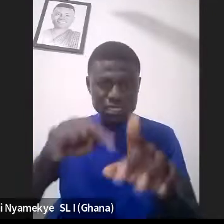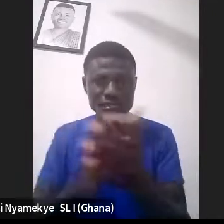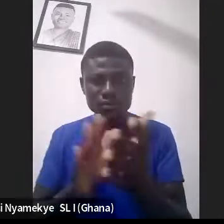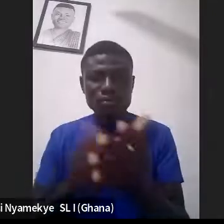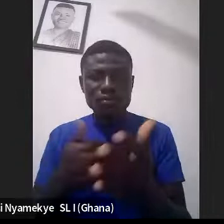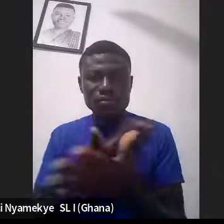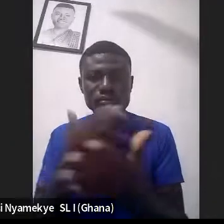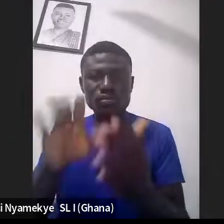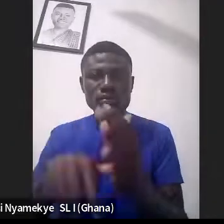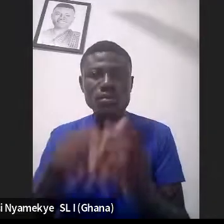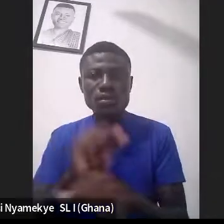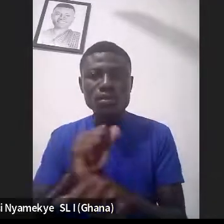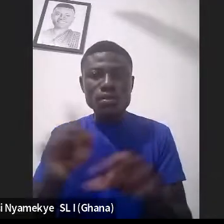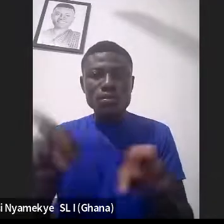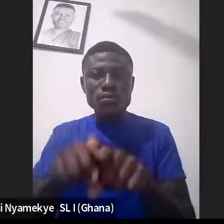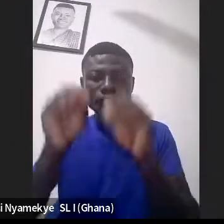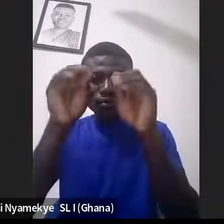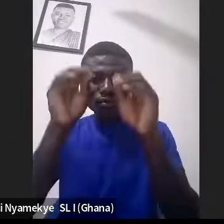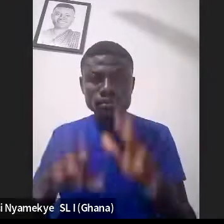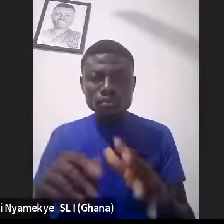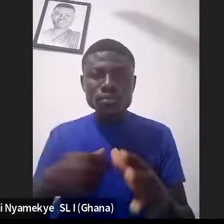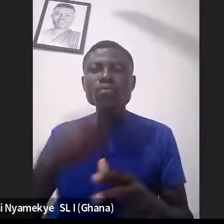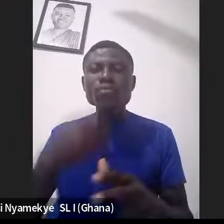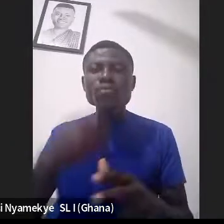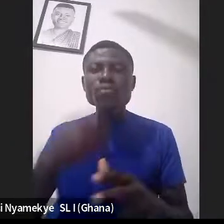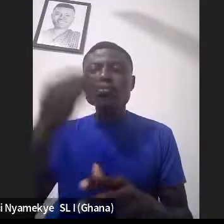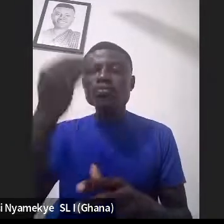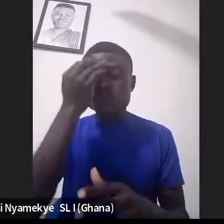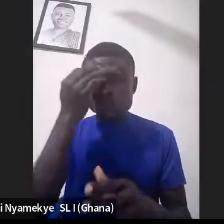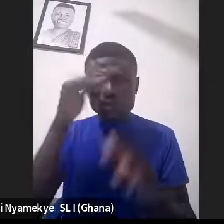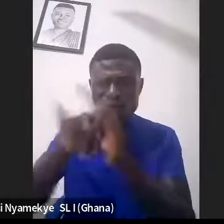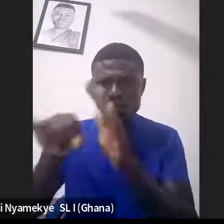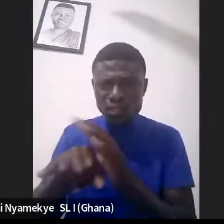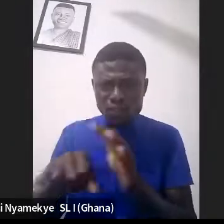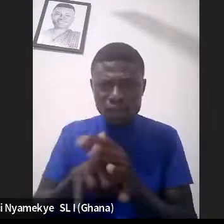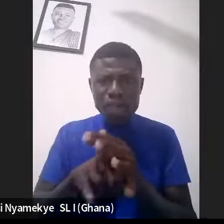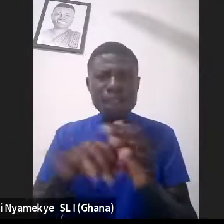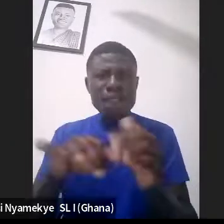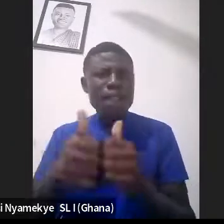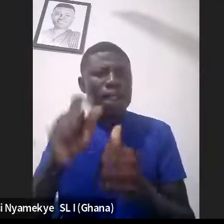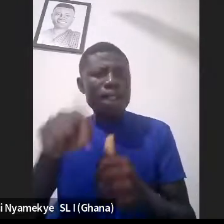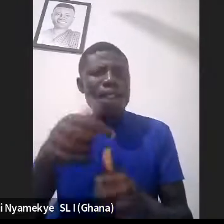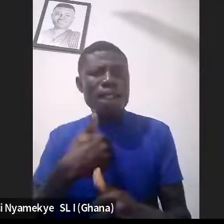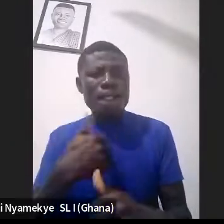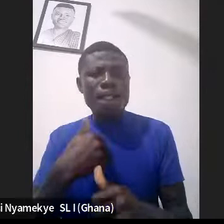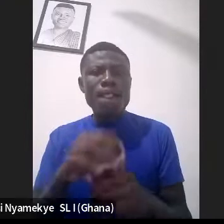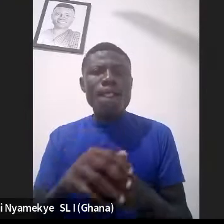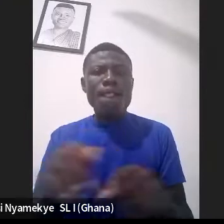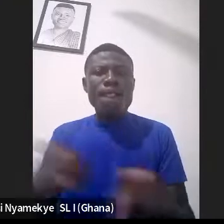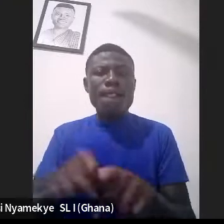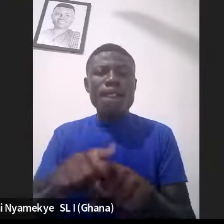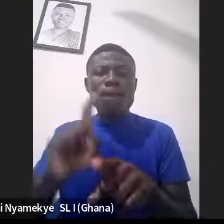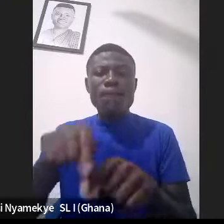As a teacher, I knew the signs, in kindergarten, if they're having difficulty learning their